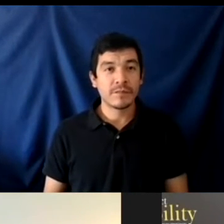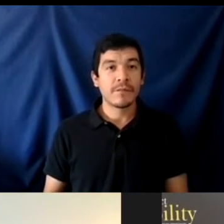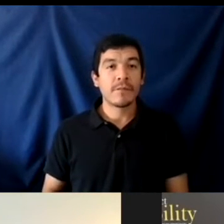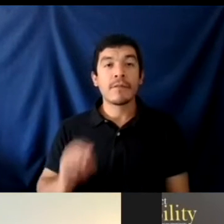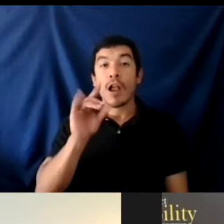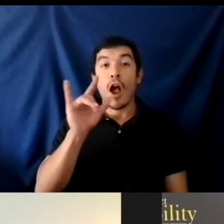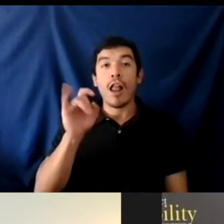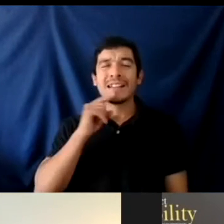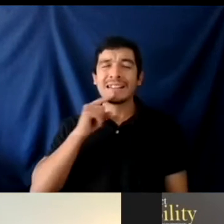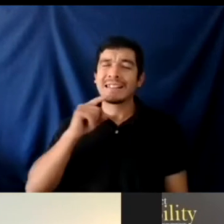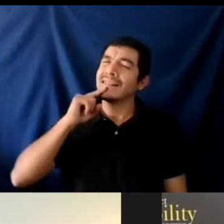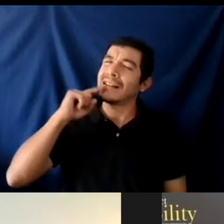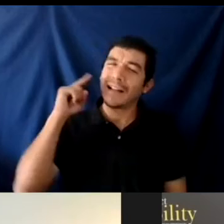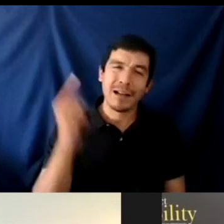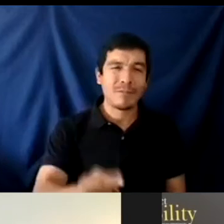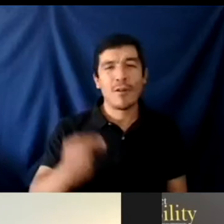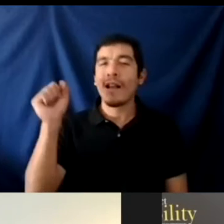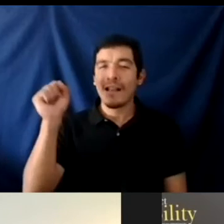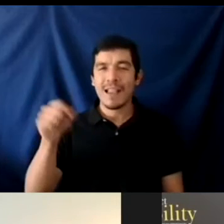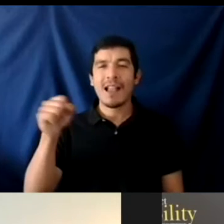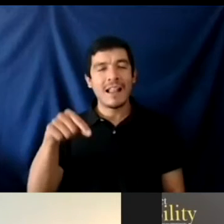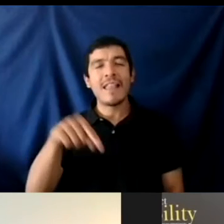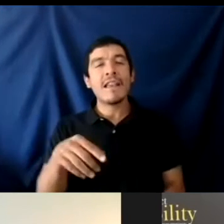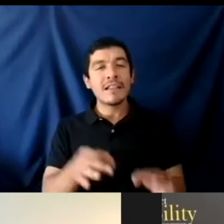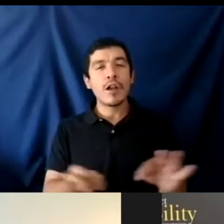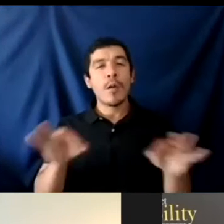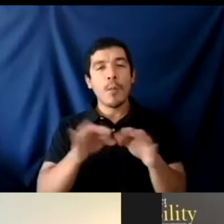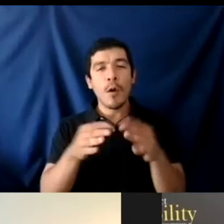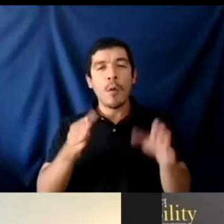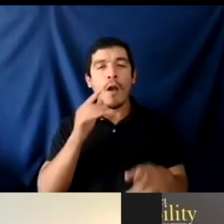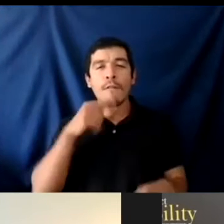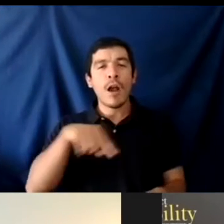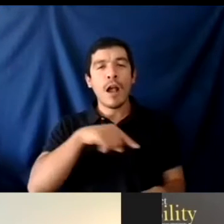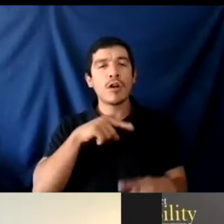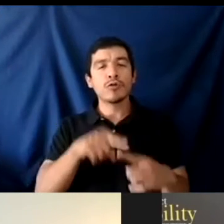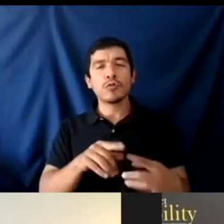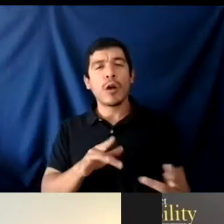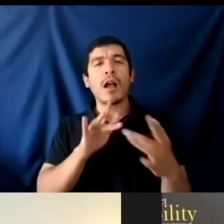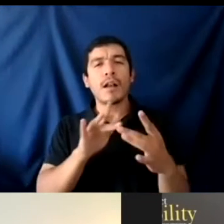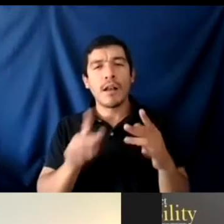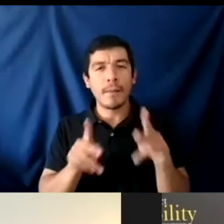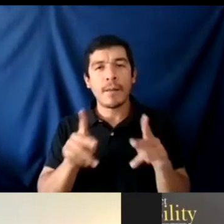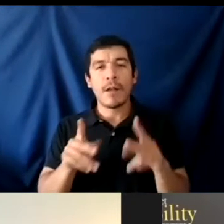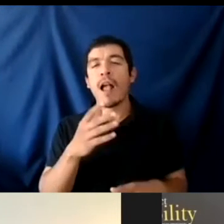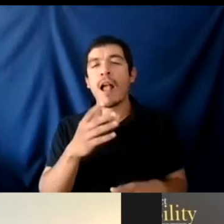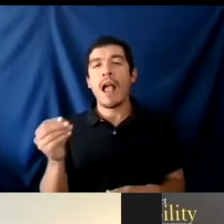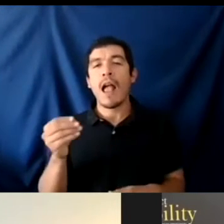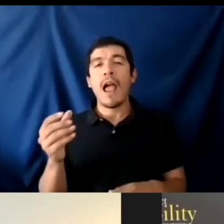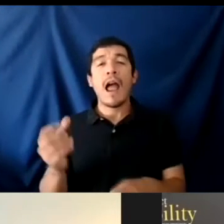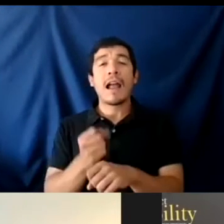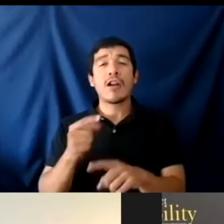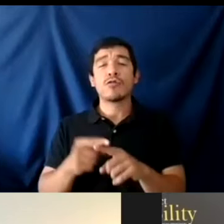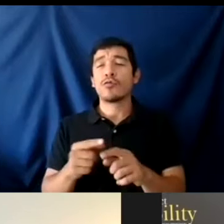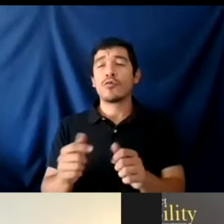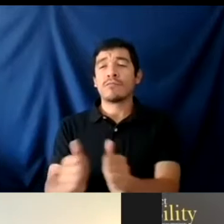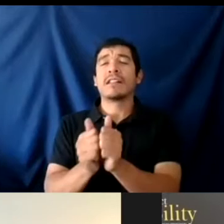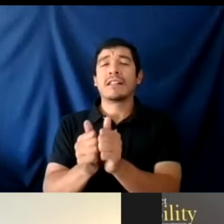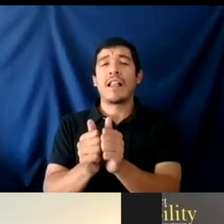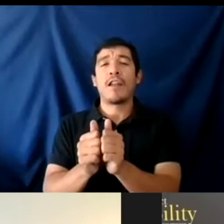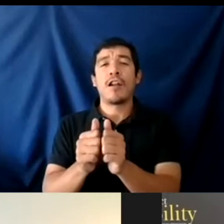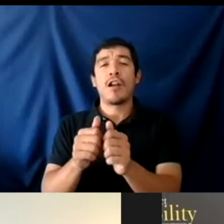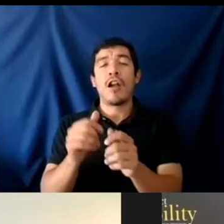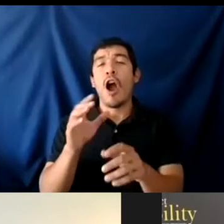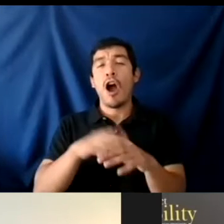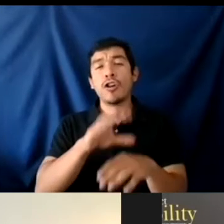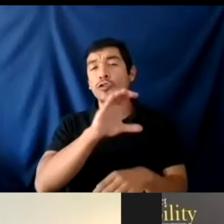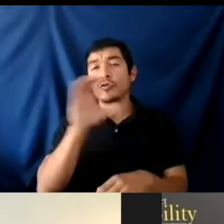Absolutely. This is an important way for us to engage with people, and getting to meet together virtually like we're doing